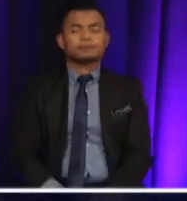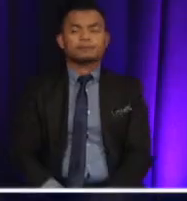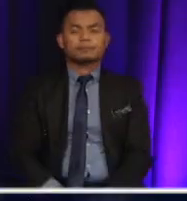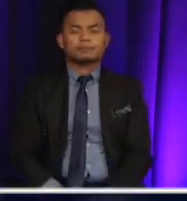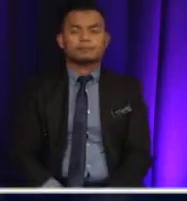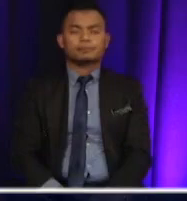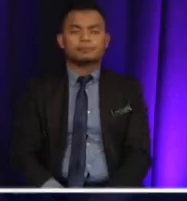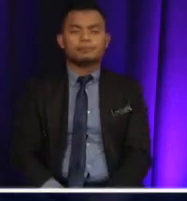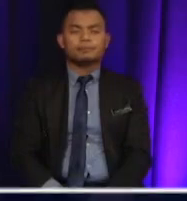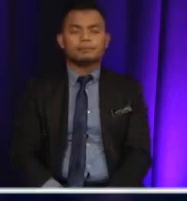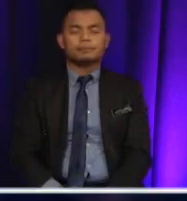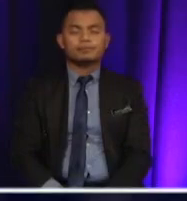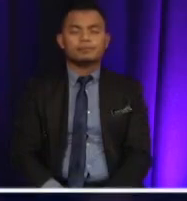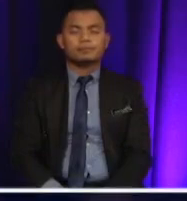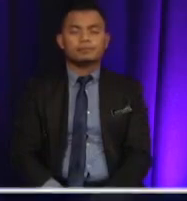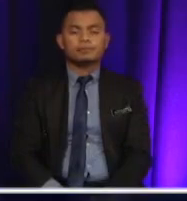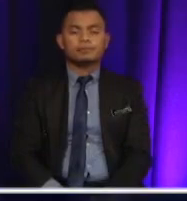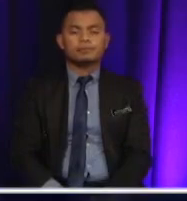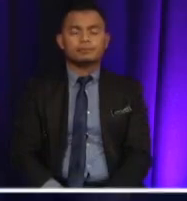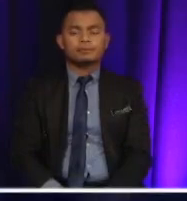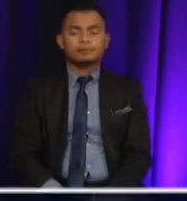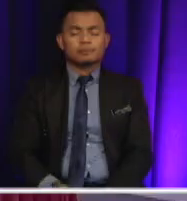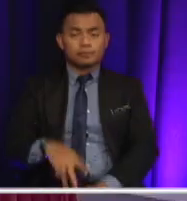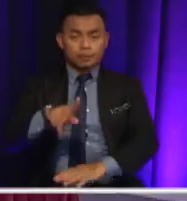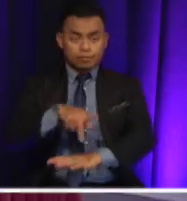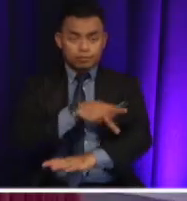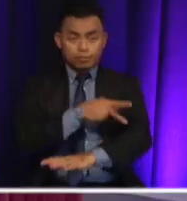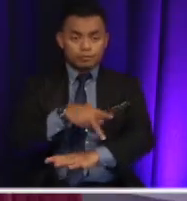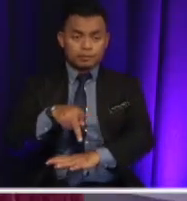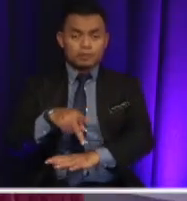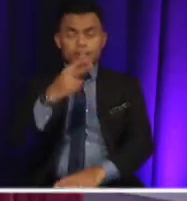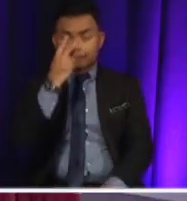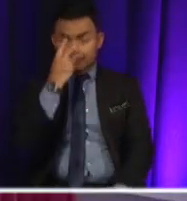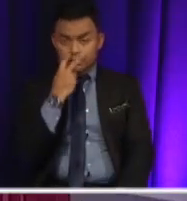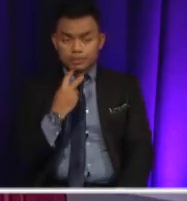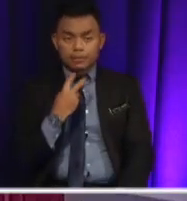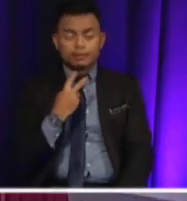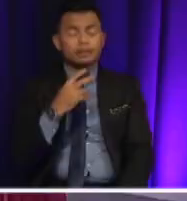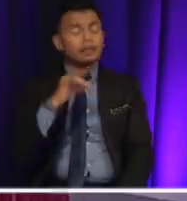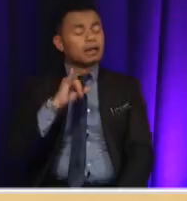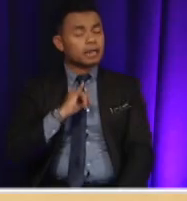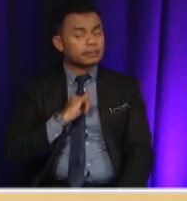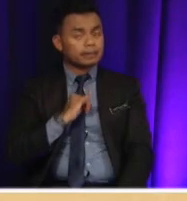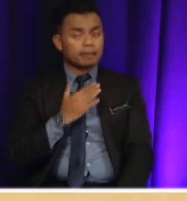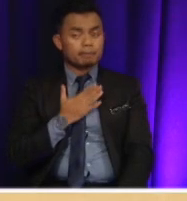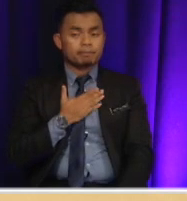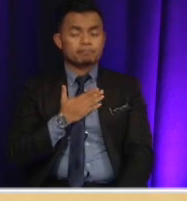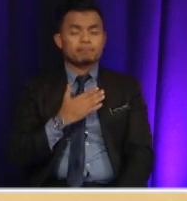your recite, teacher. Okay. So it's a poem titled Sad I Ams by Trevor William.